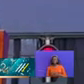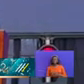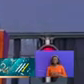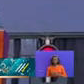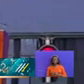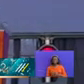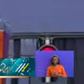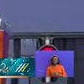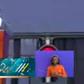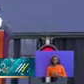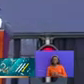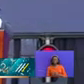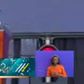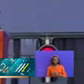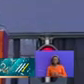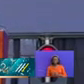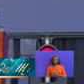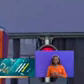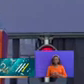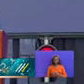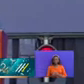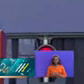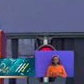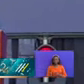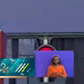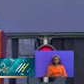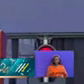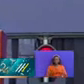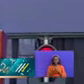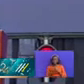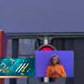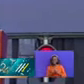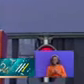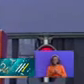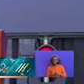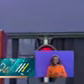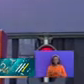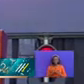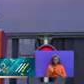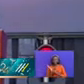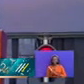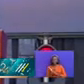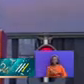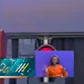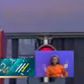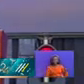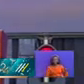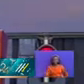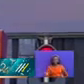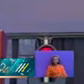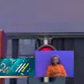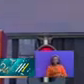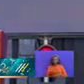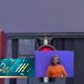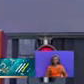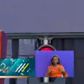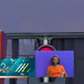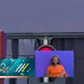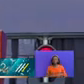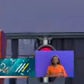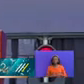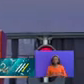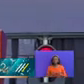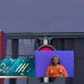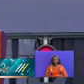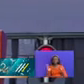beings a collusion between Angelic and humans let me let me let me say this the